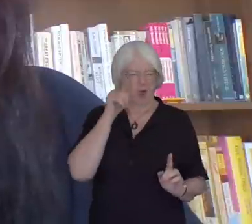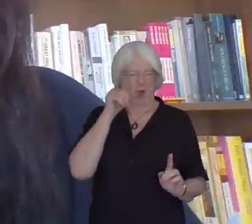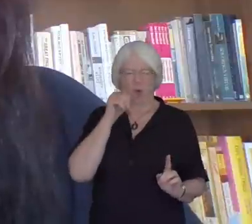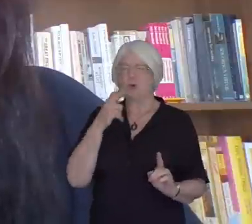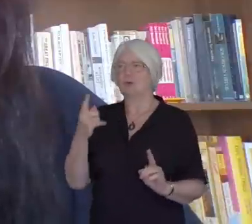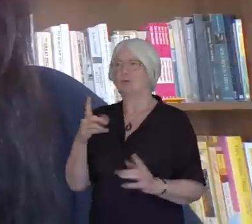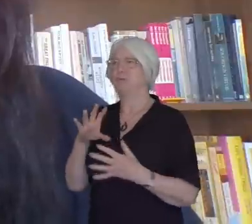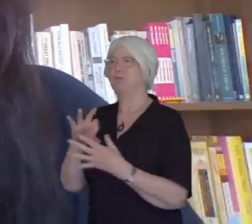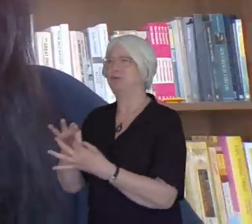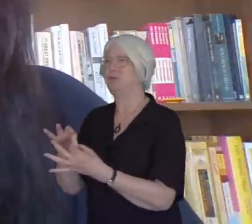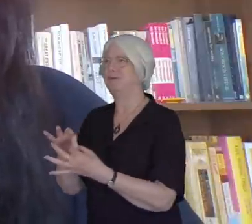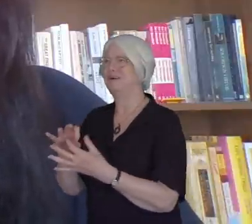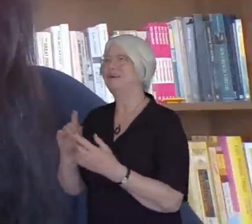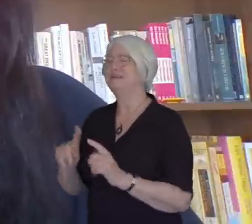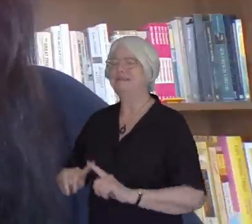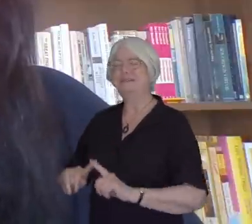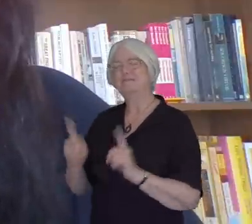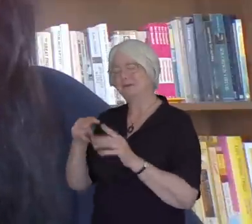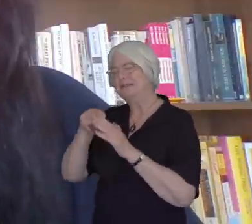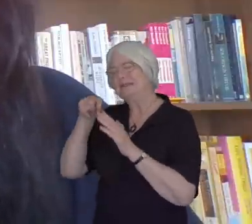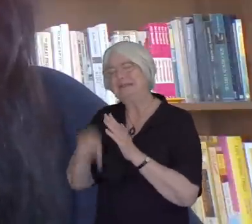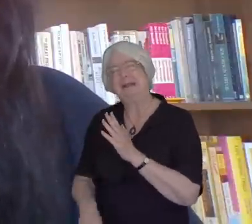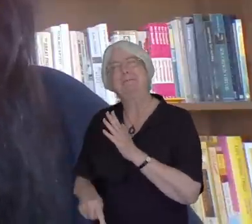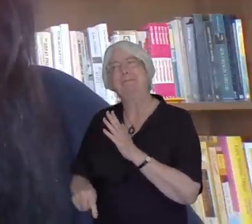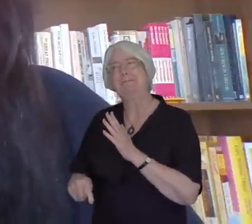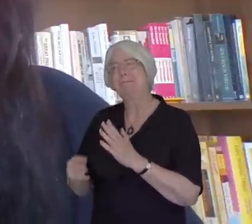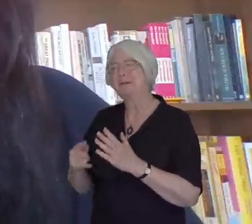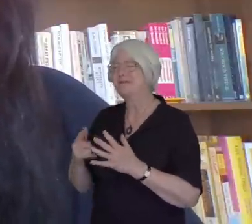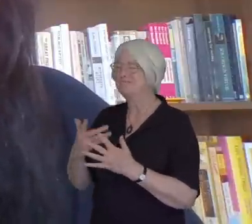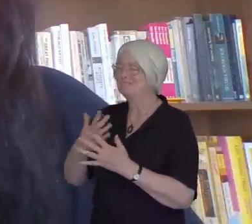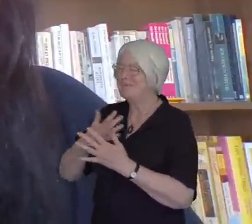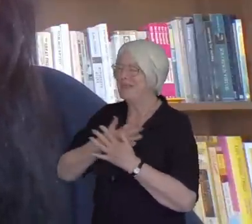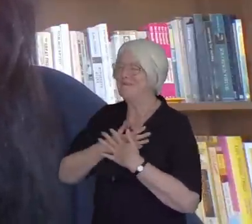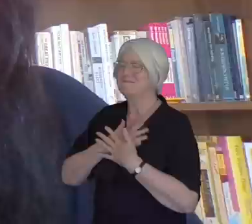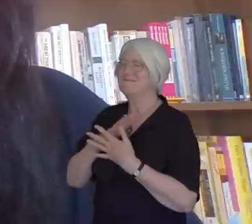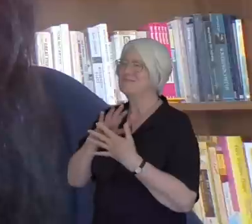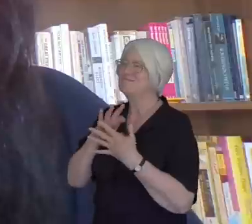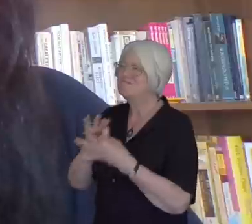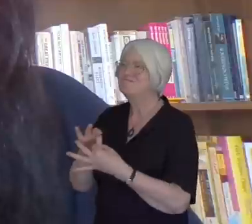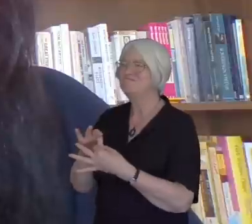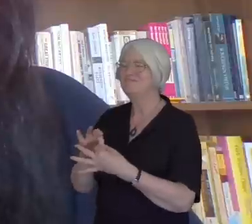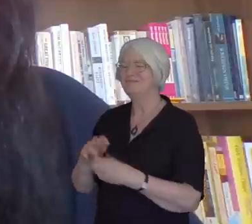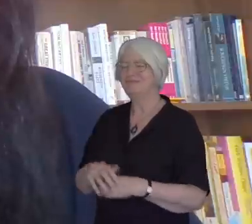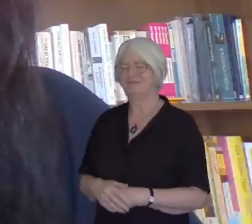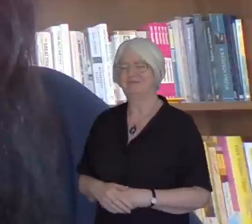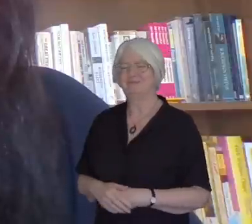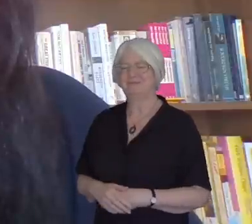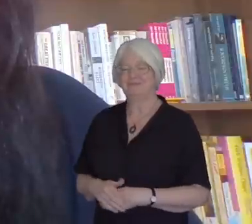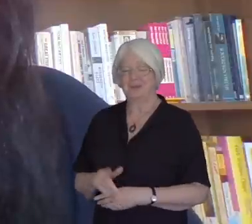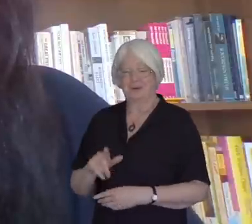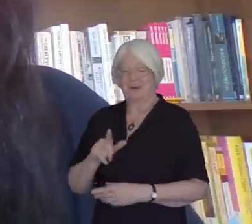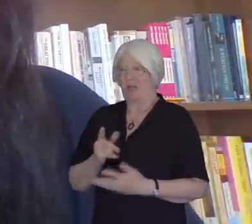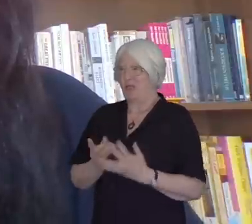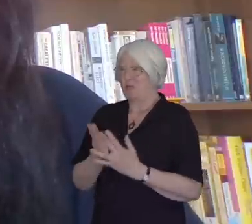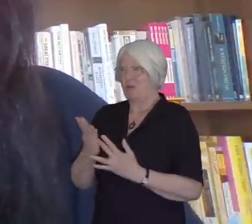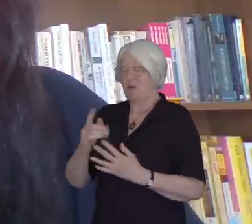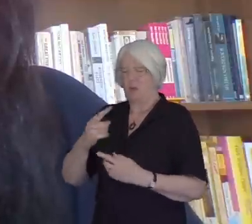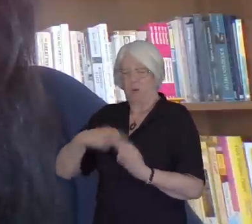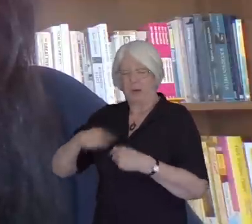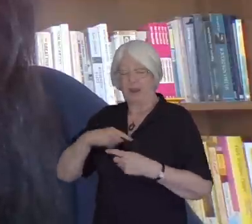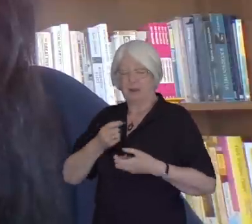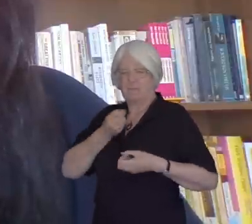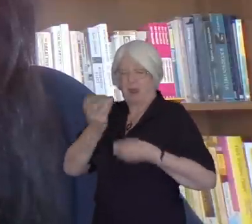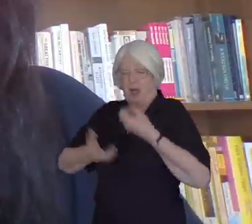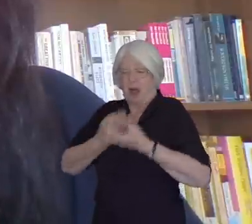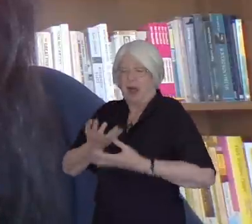intimacy, a deeper level of understanding, recognition, and love. In sharing